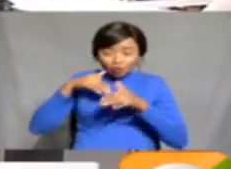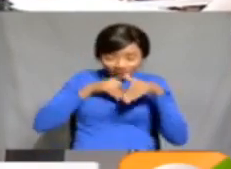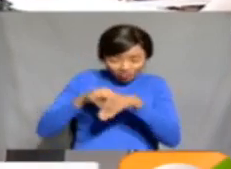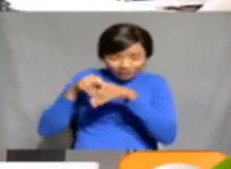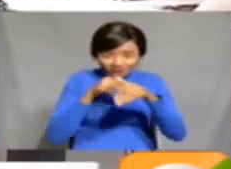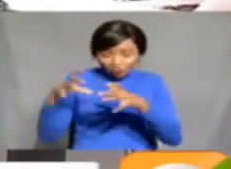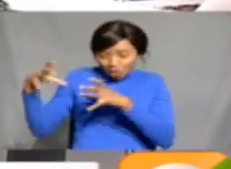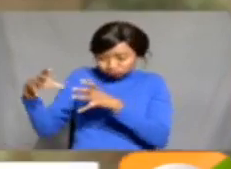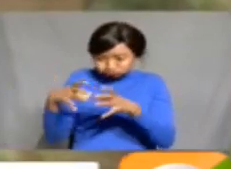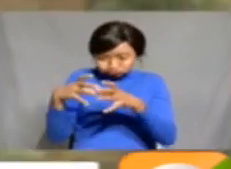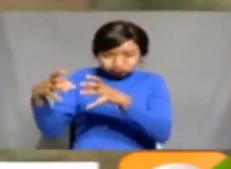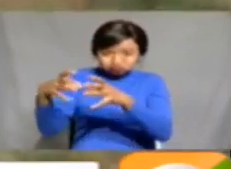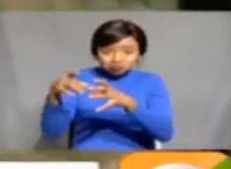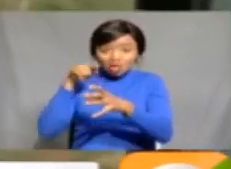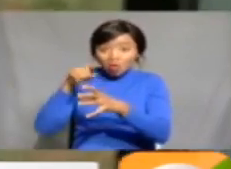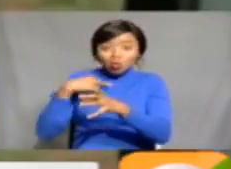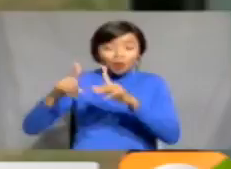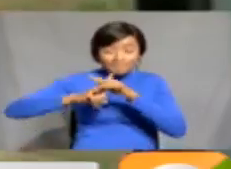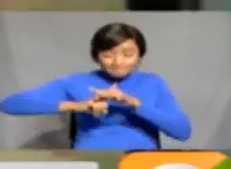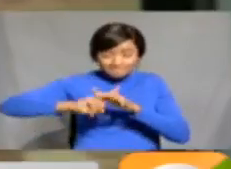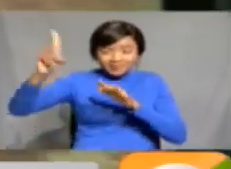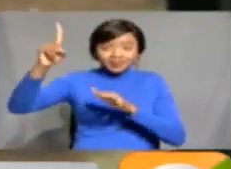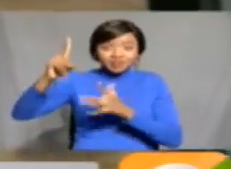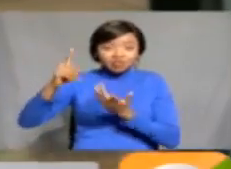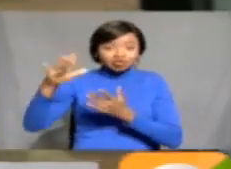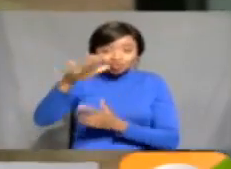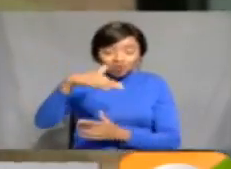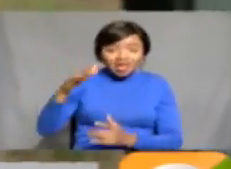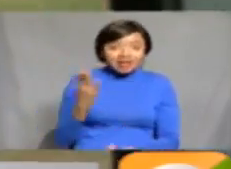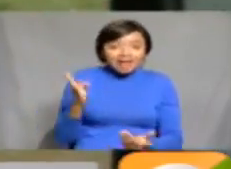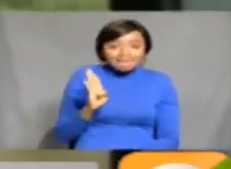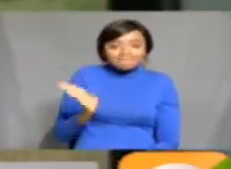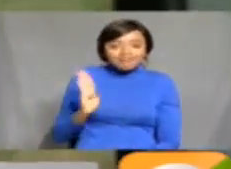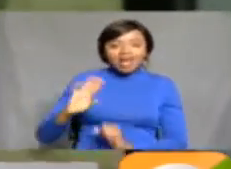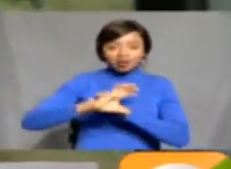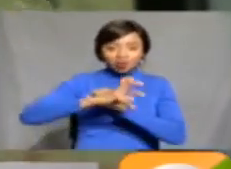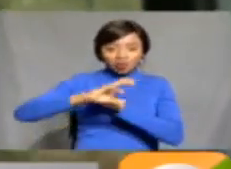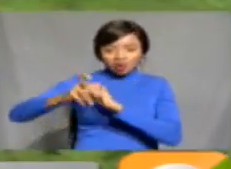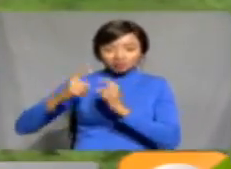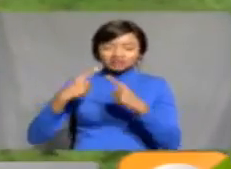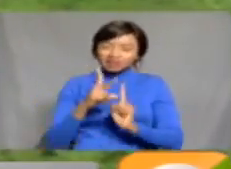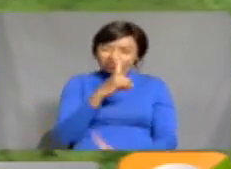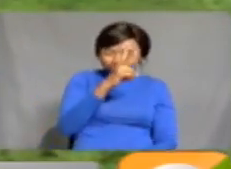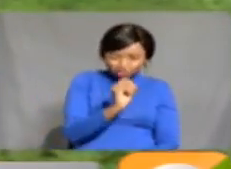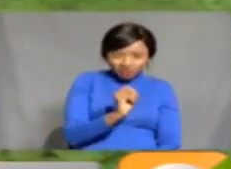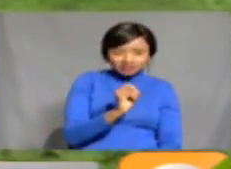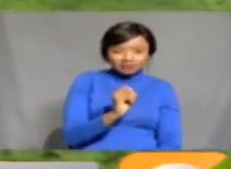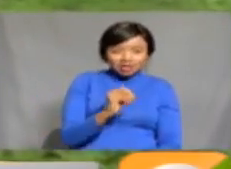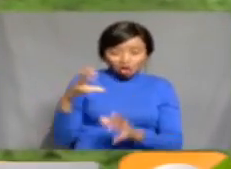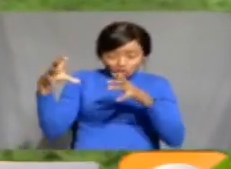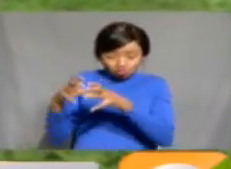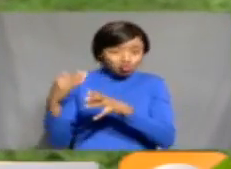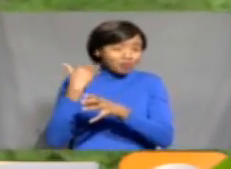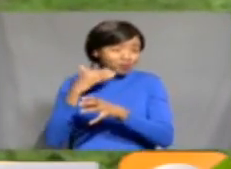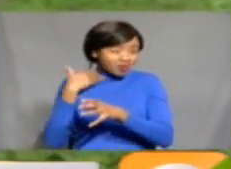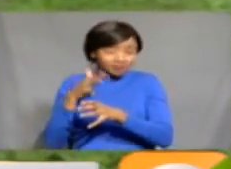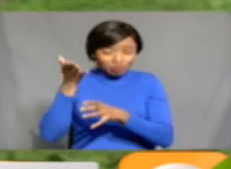Sunday attack, who are said to have fled to Tiati in Baringo County. At least 20 heavily armed bandits